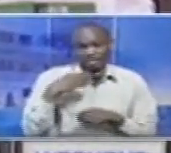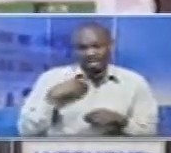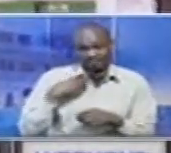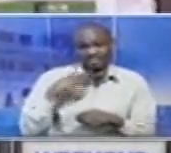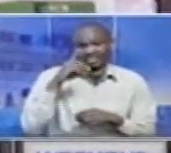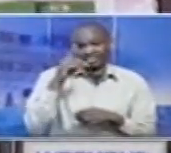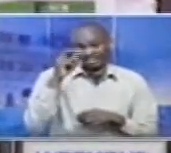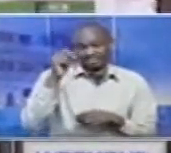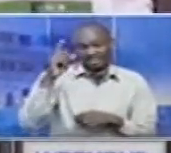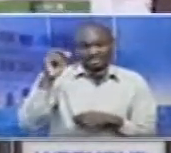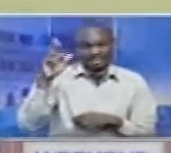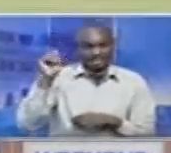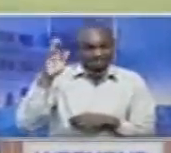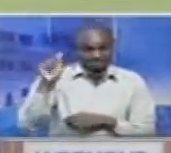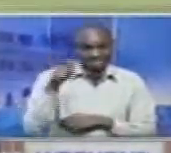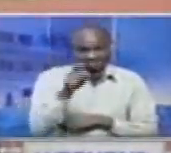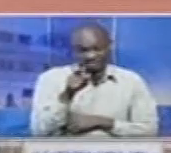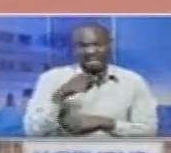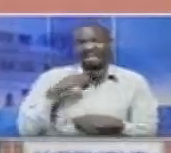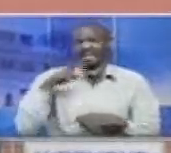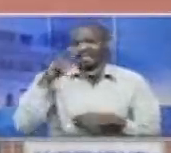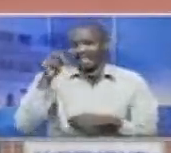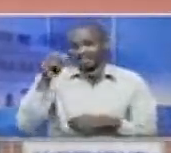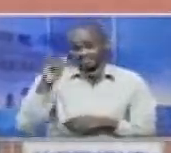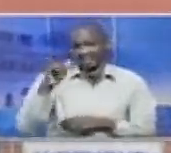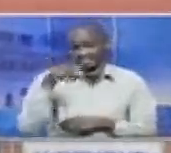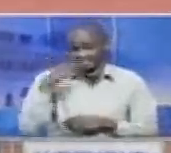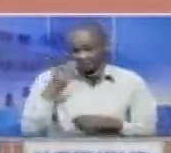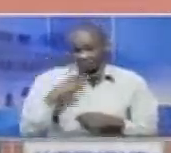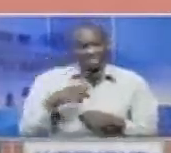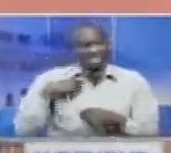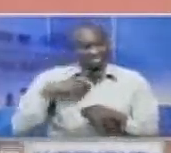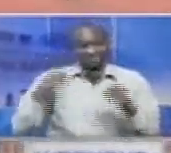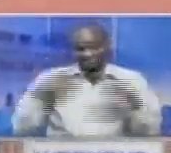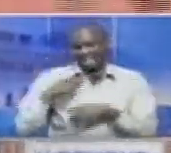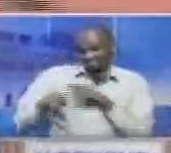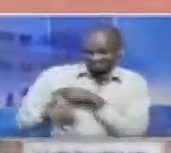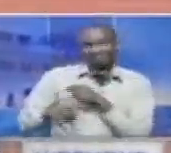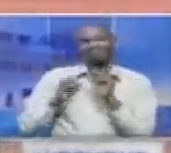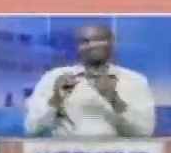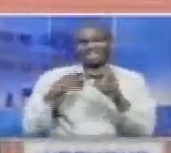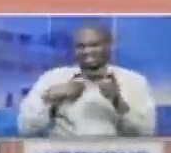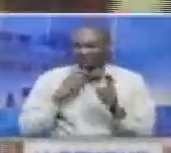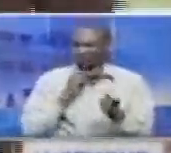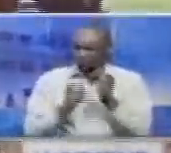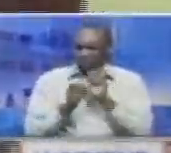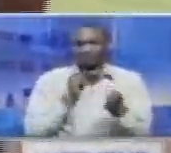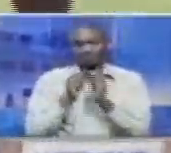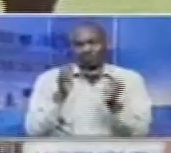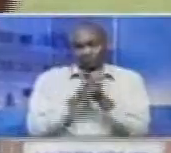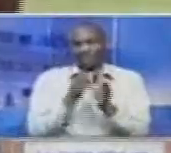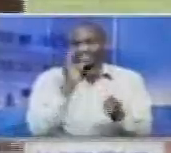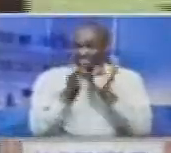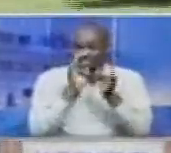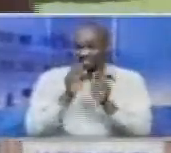Catherine Dereba the star attraction. Nancy Kimayo, however, did not get intimidated. She ran a superb race to emerge top in